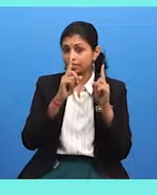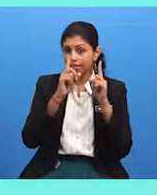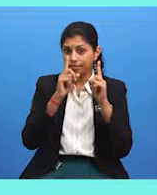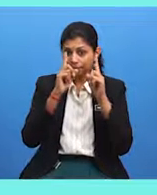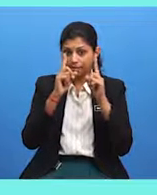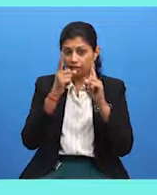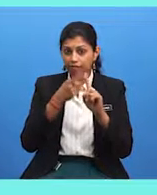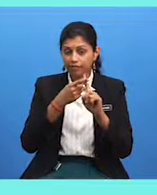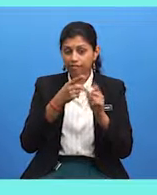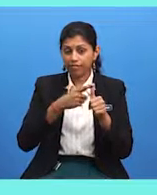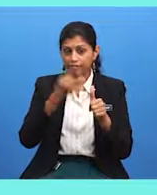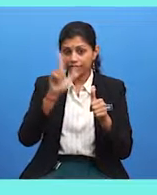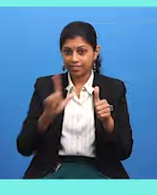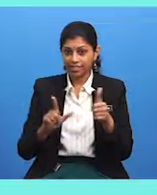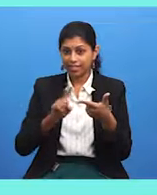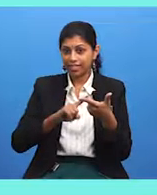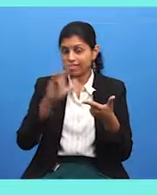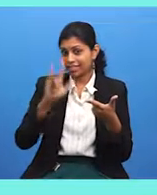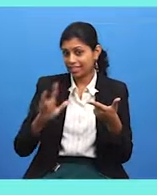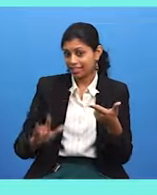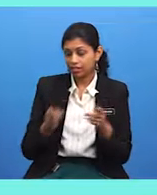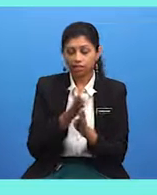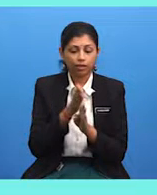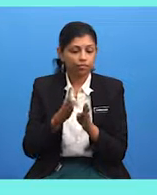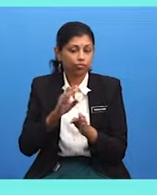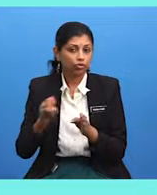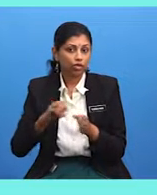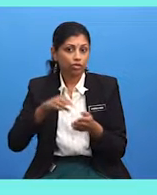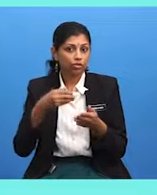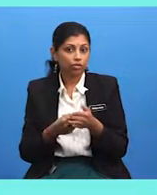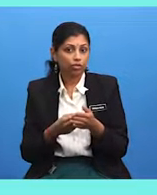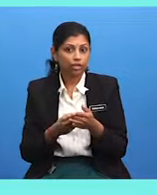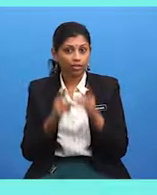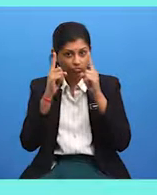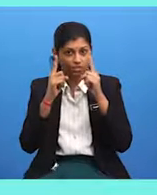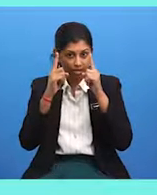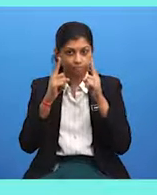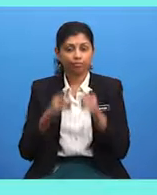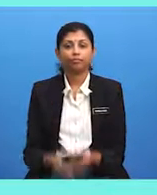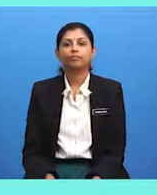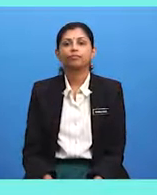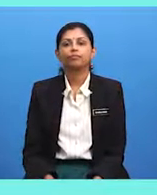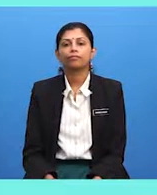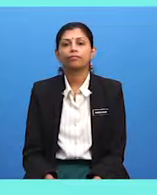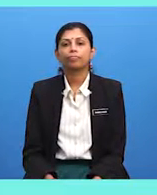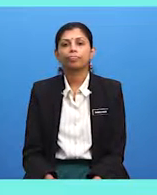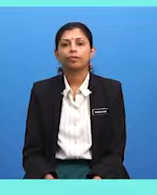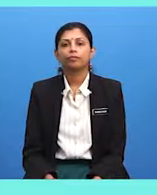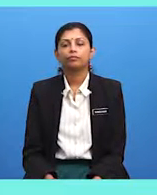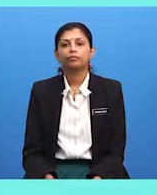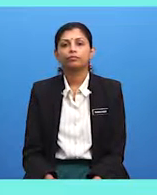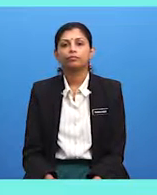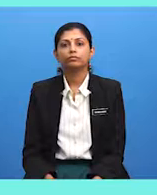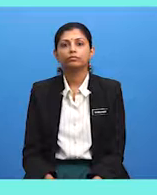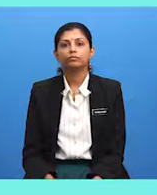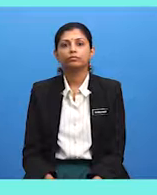secondly, besides, furthermore, however, finally. Let me